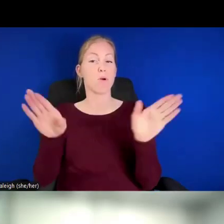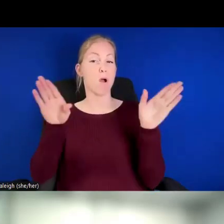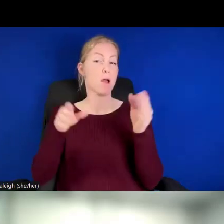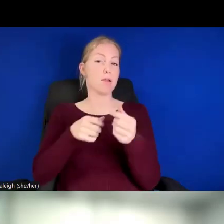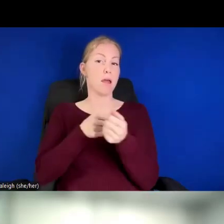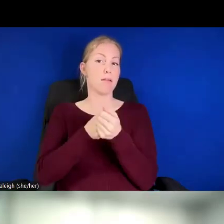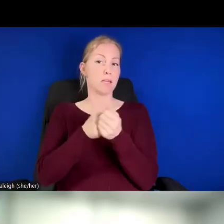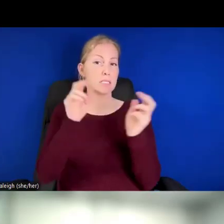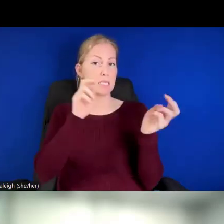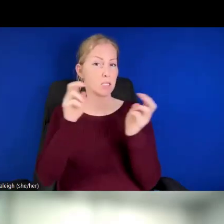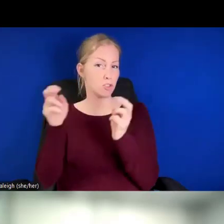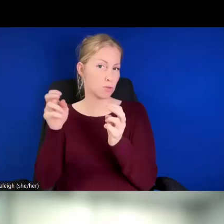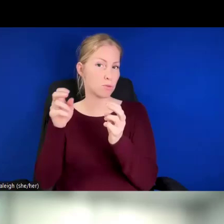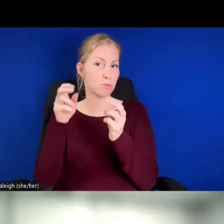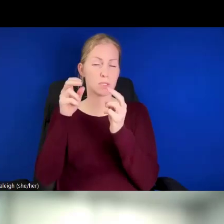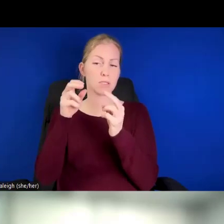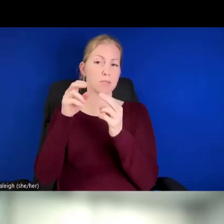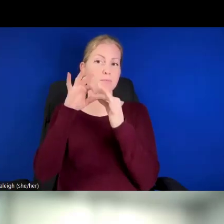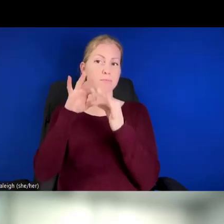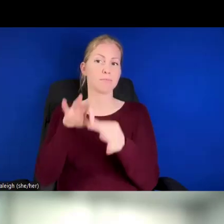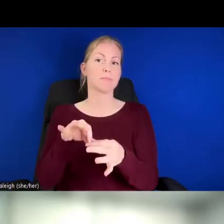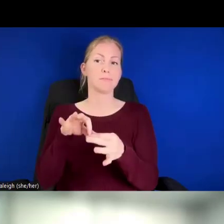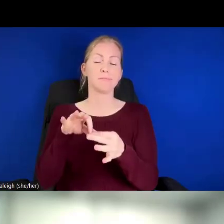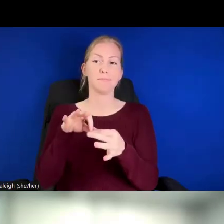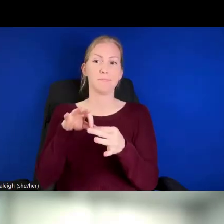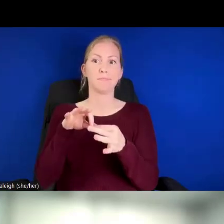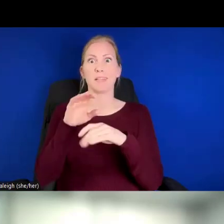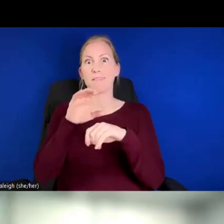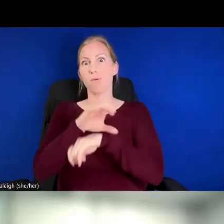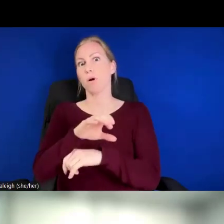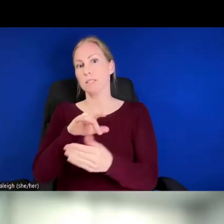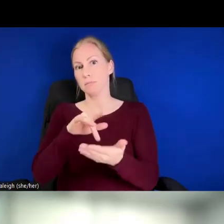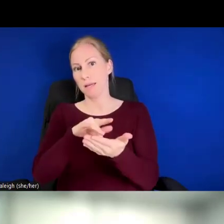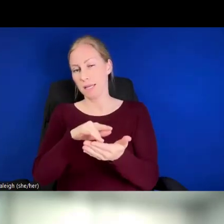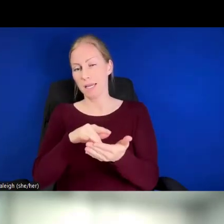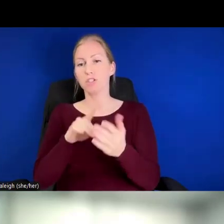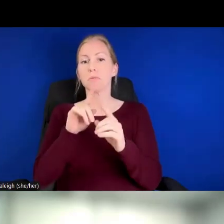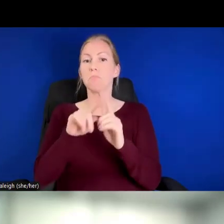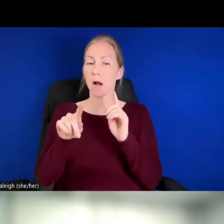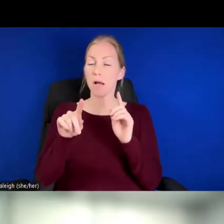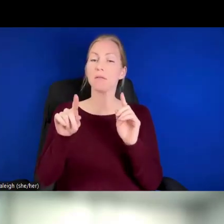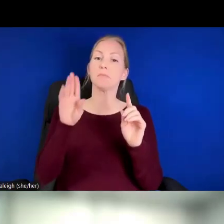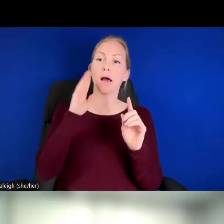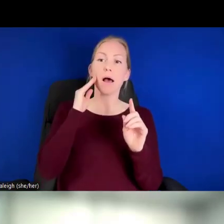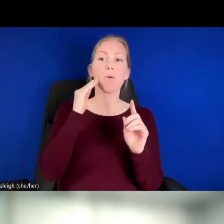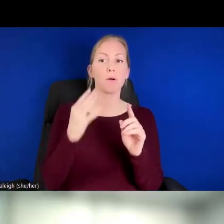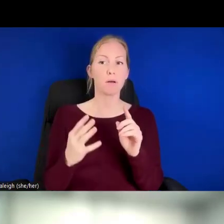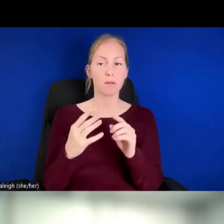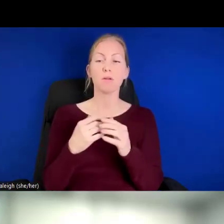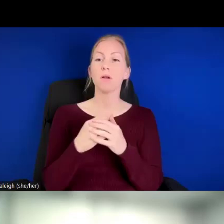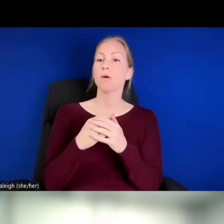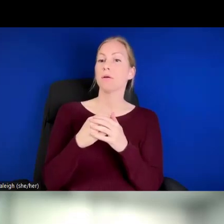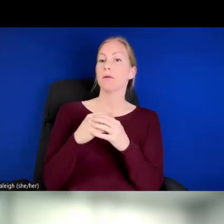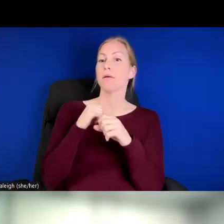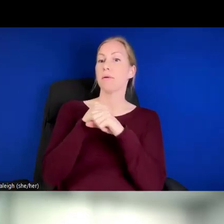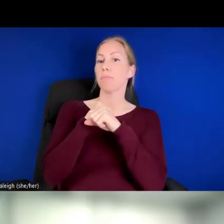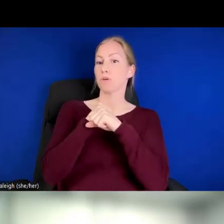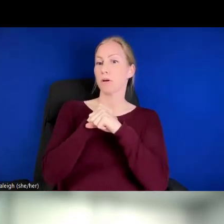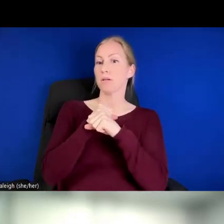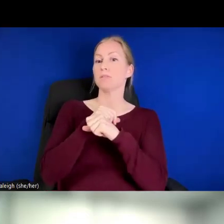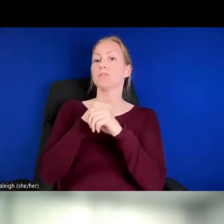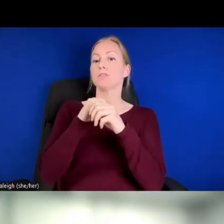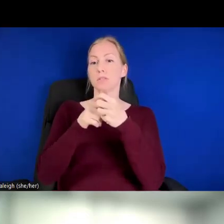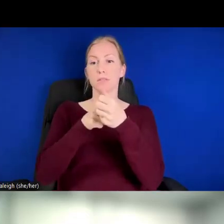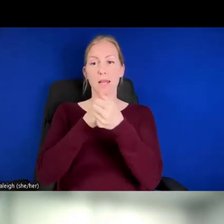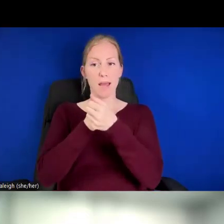advocacy issues around forced medication. But I can say that as the Protection and Advocacy Agency,